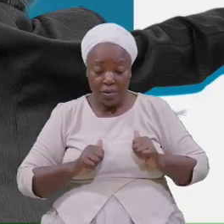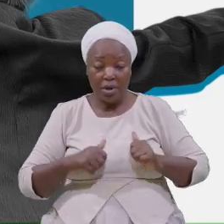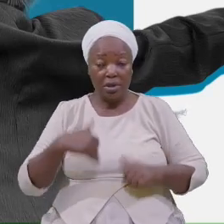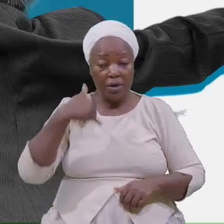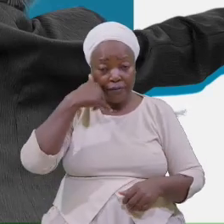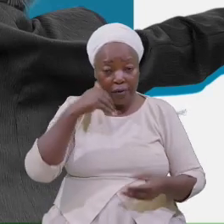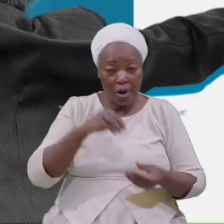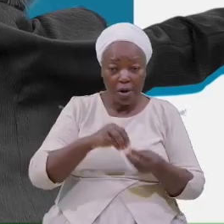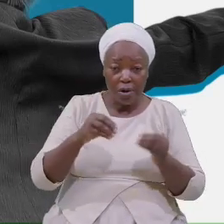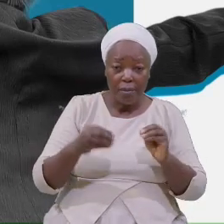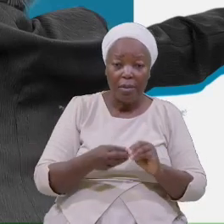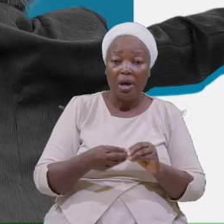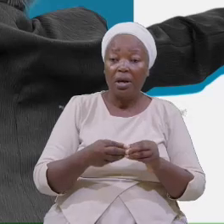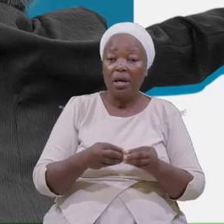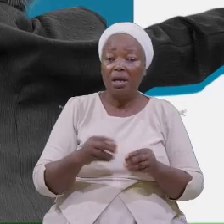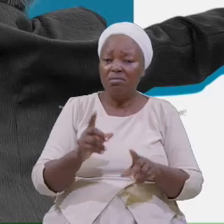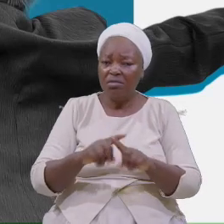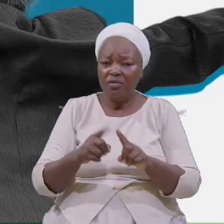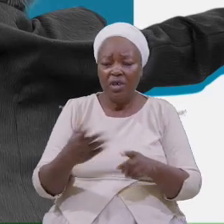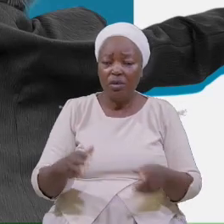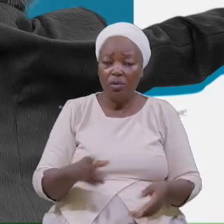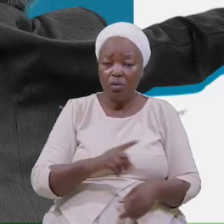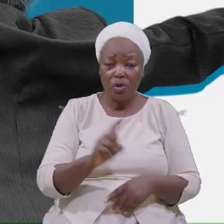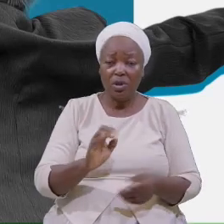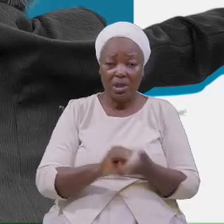particulars, so that we'll be able to help